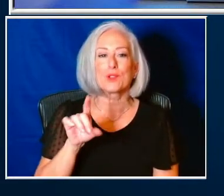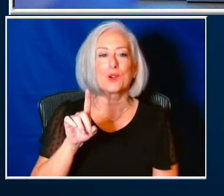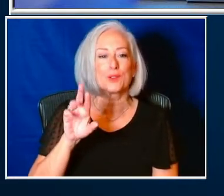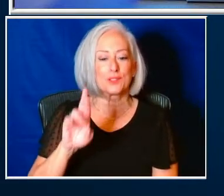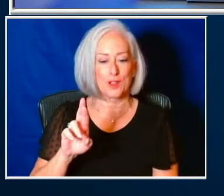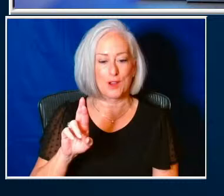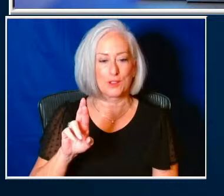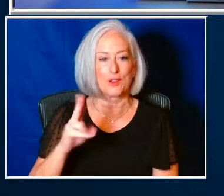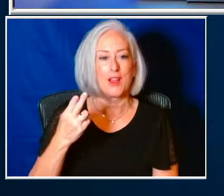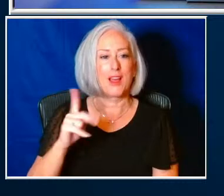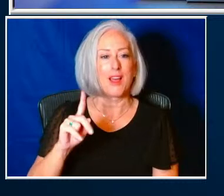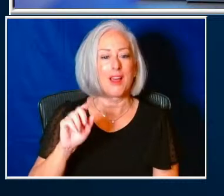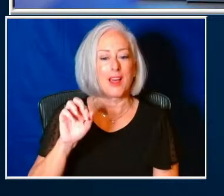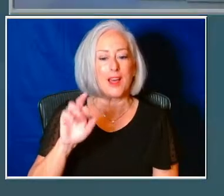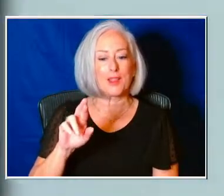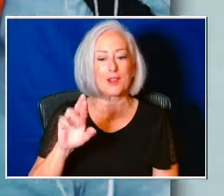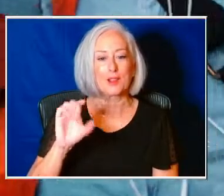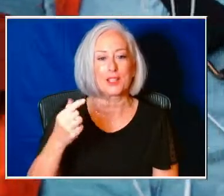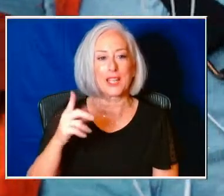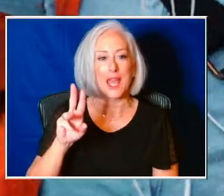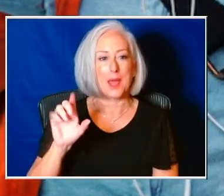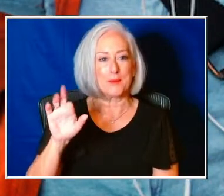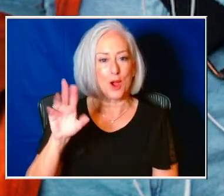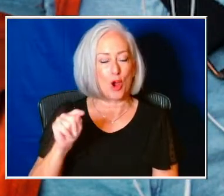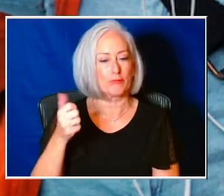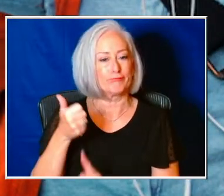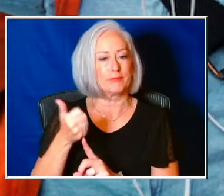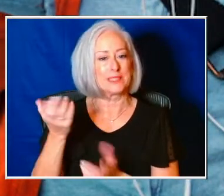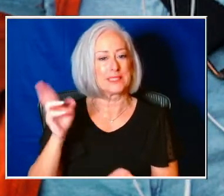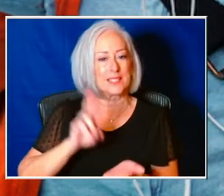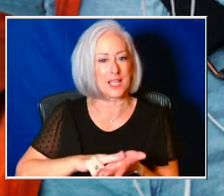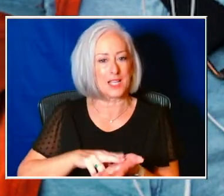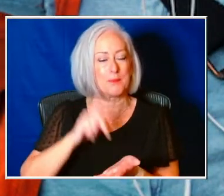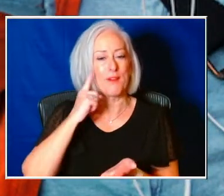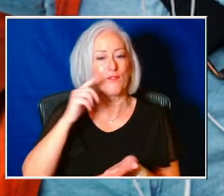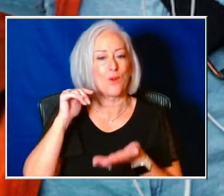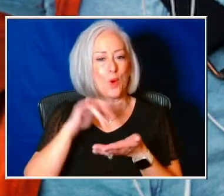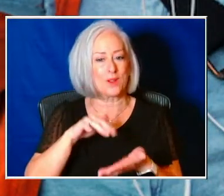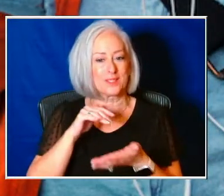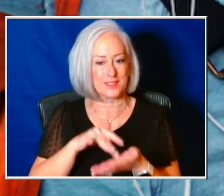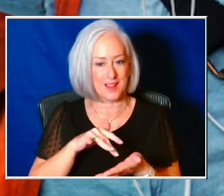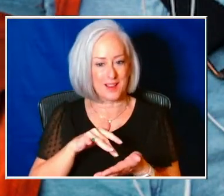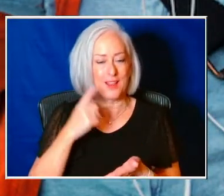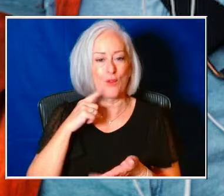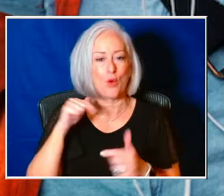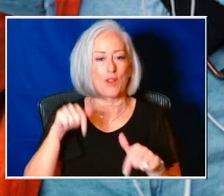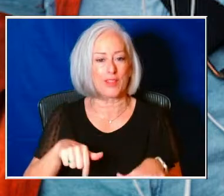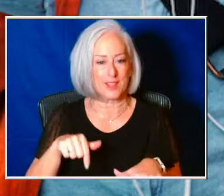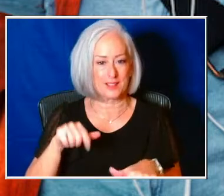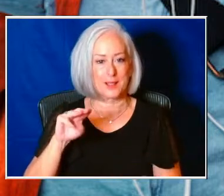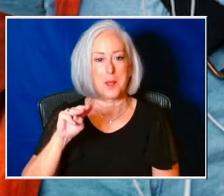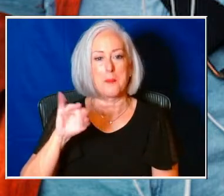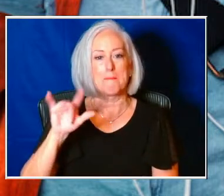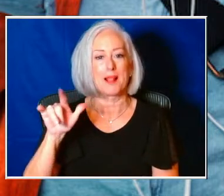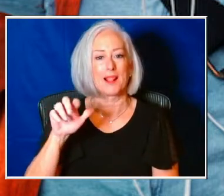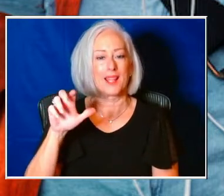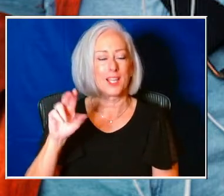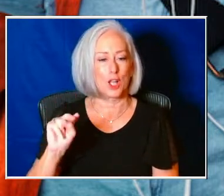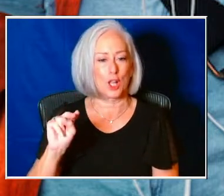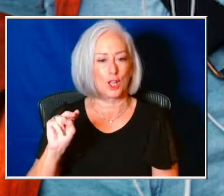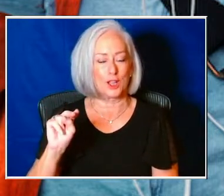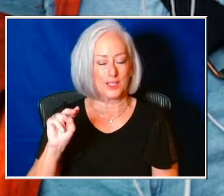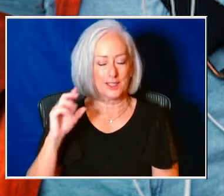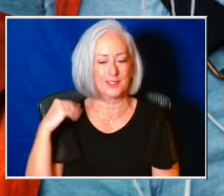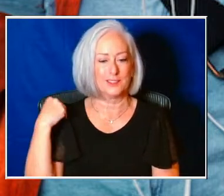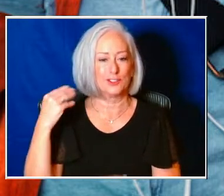millennial generation. Questions from our viewers are an important part of this program, and we want to hear from you. Get yours sent in to us now on